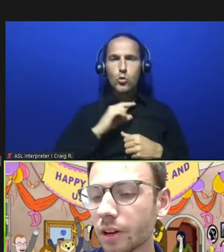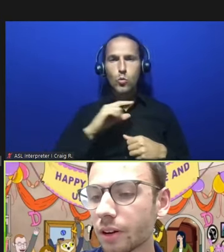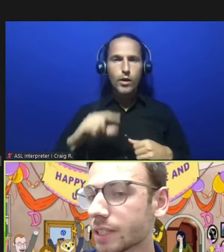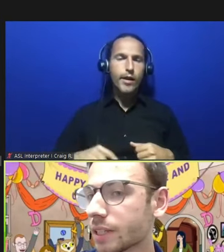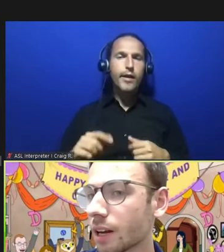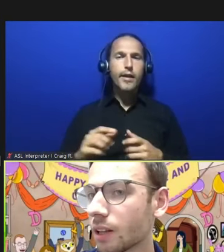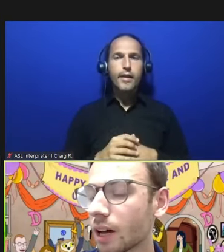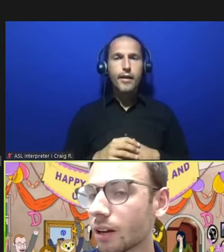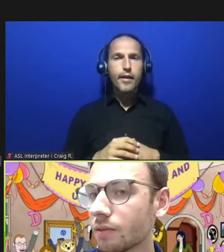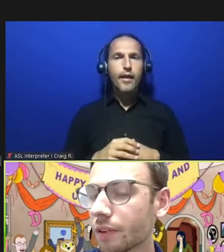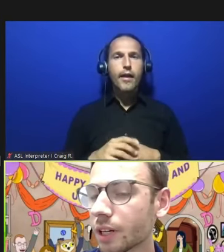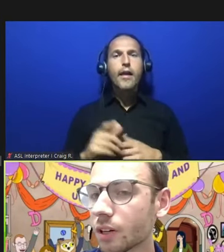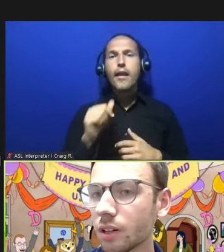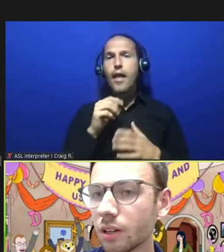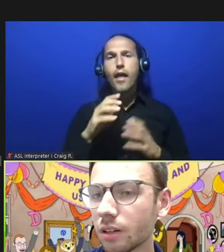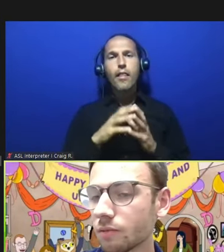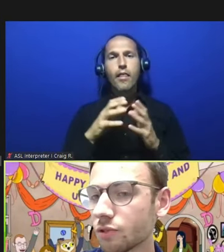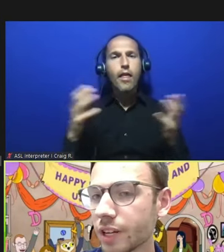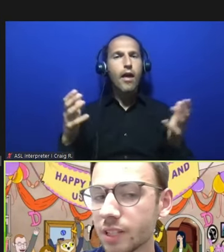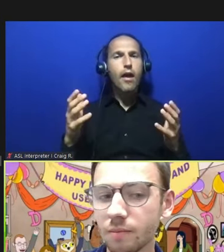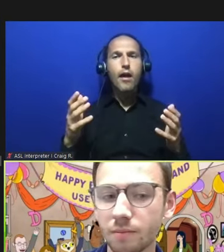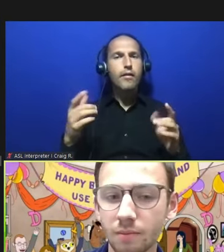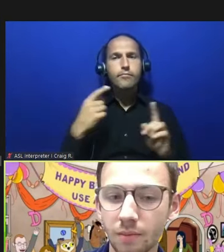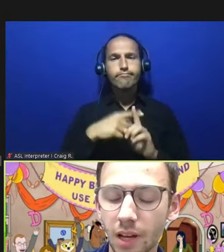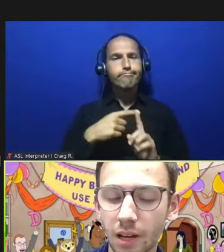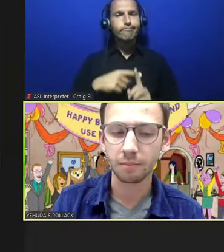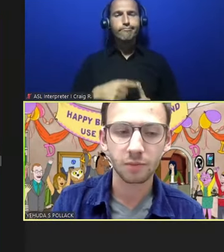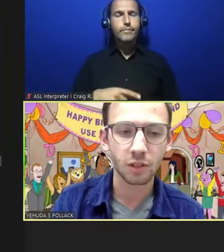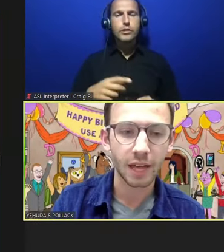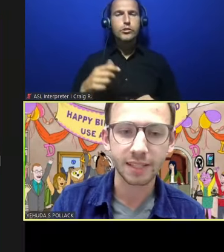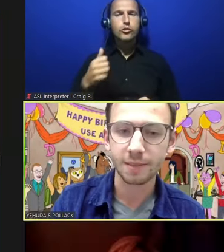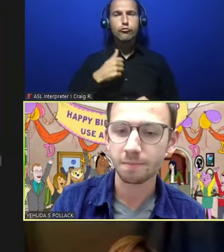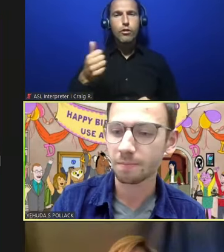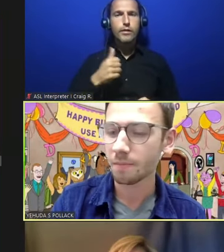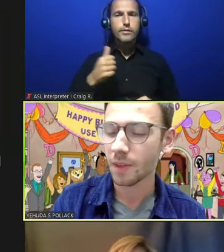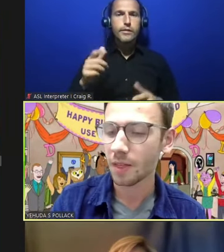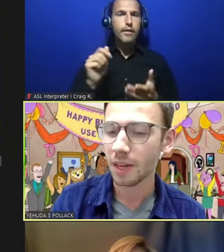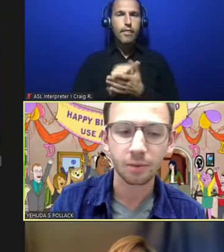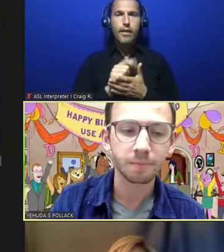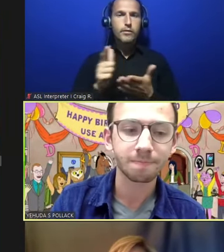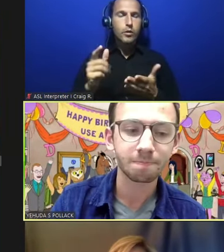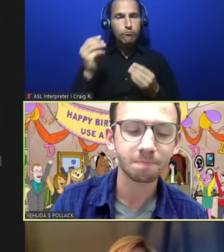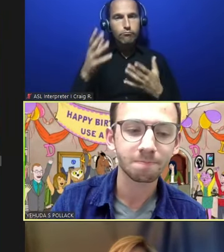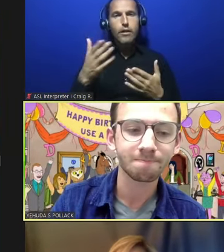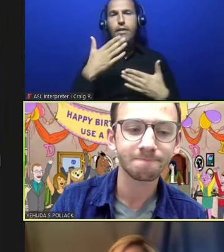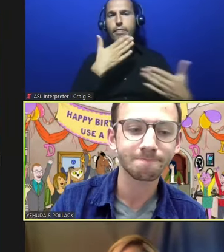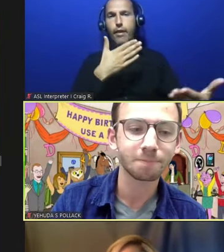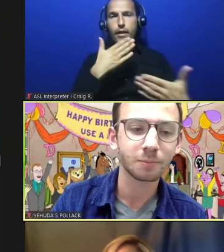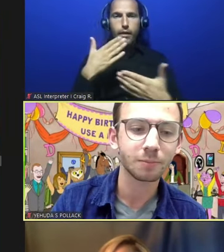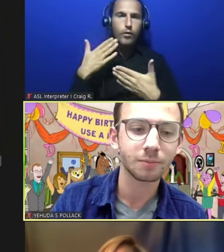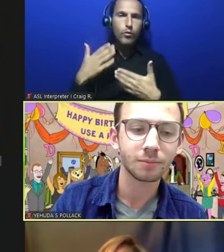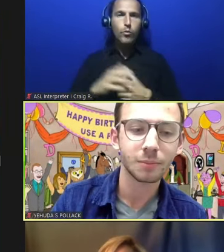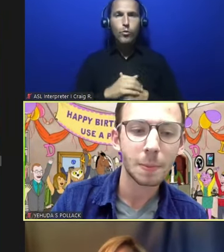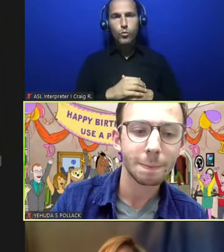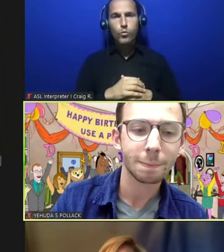live, where there is not a lot of very good transit. So that's it. Thank you.